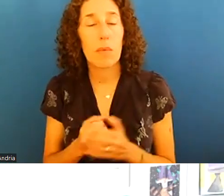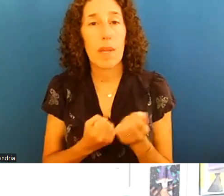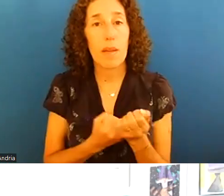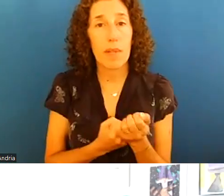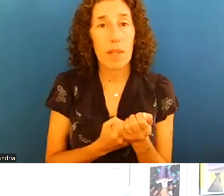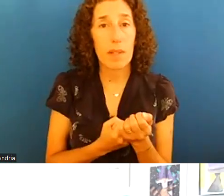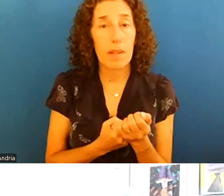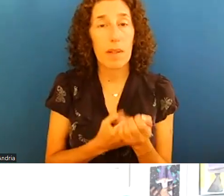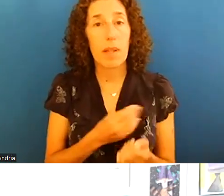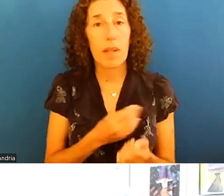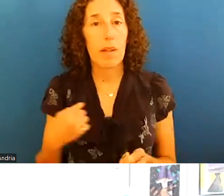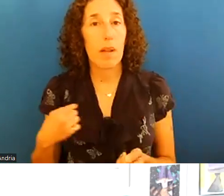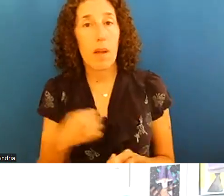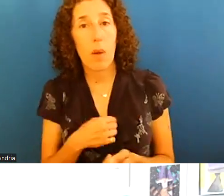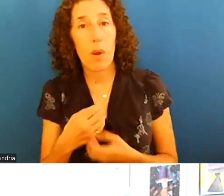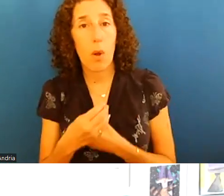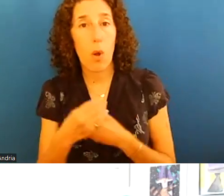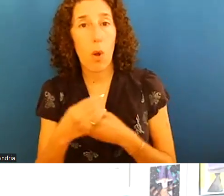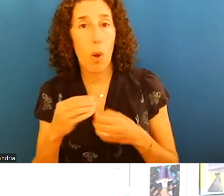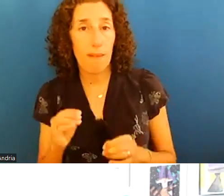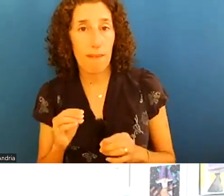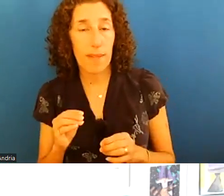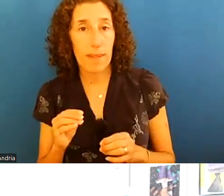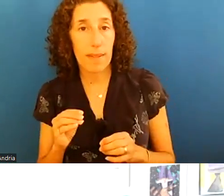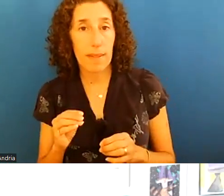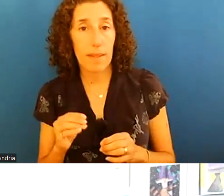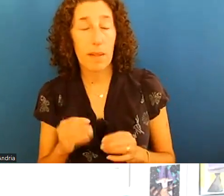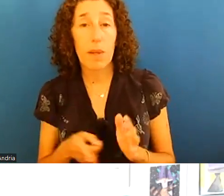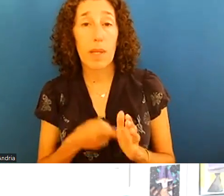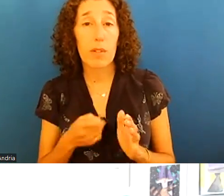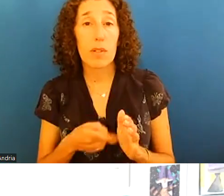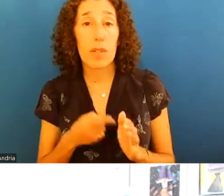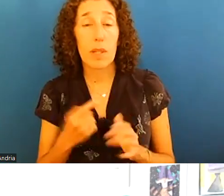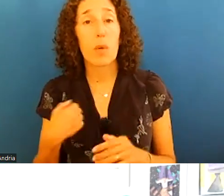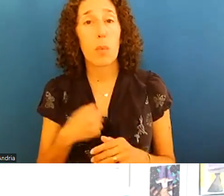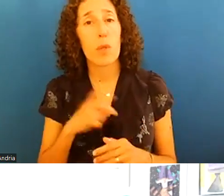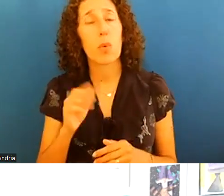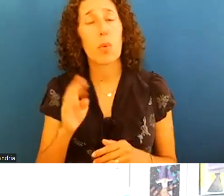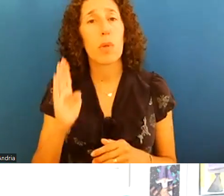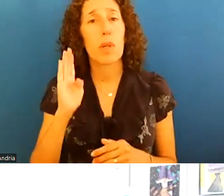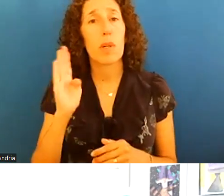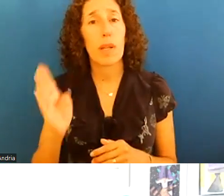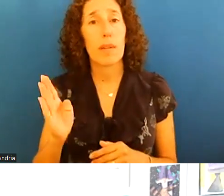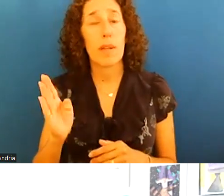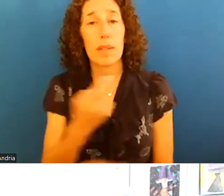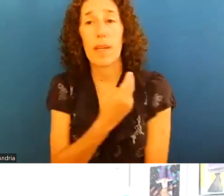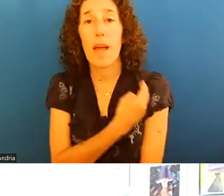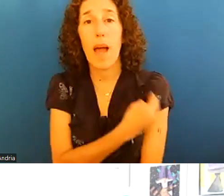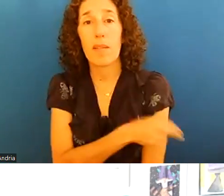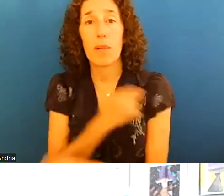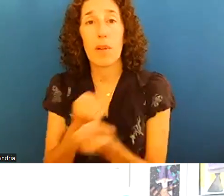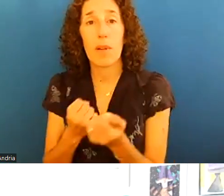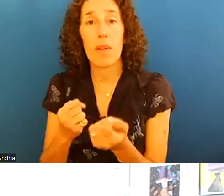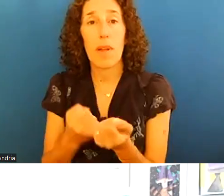office. And occasionally we'll have the direct contact with the hospital advocate, but then once our advocate